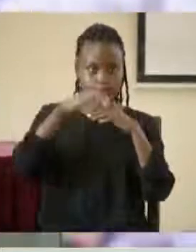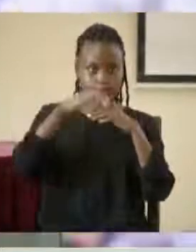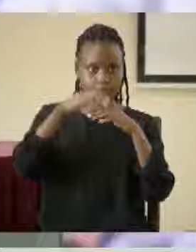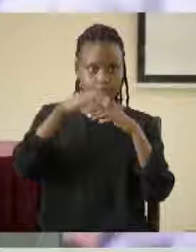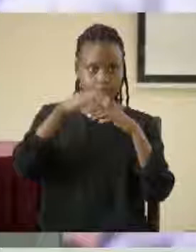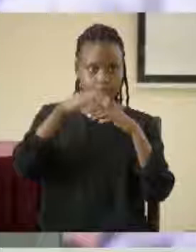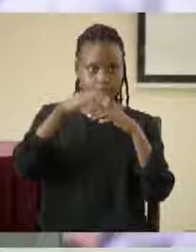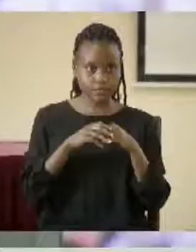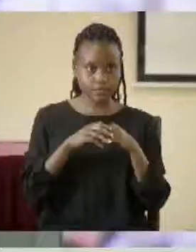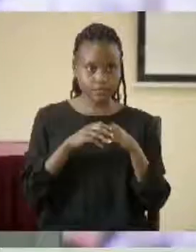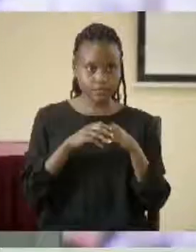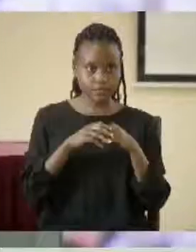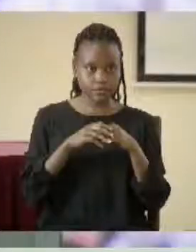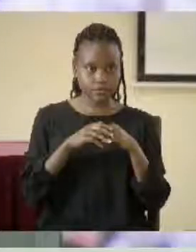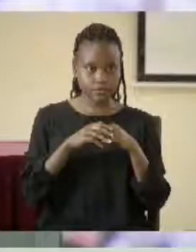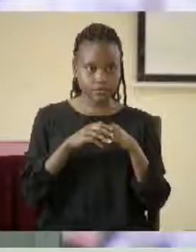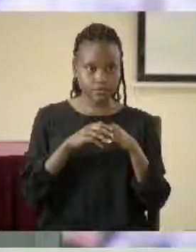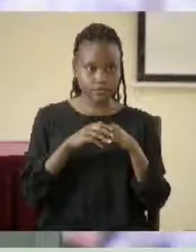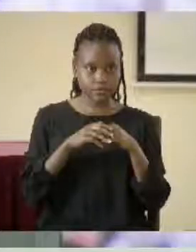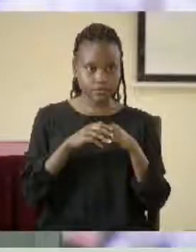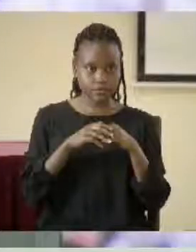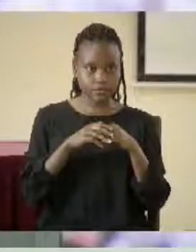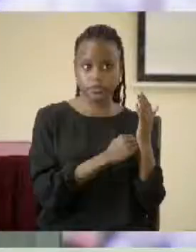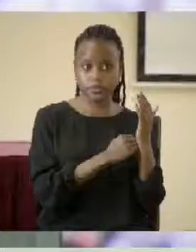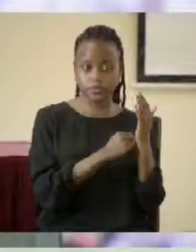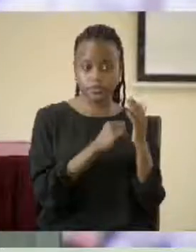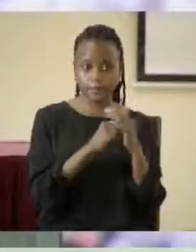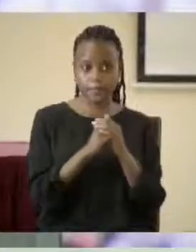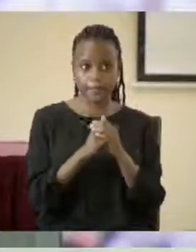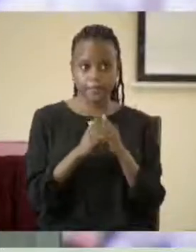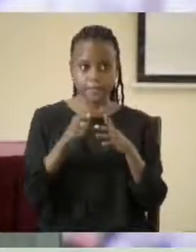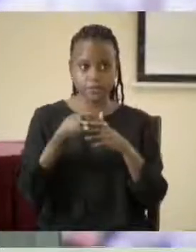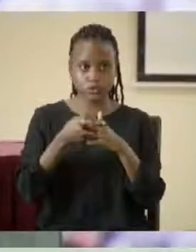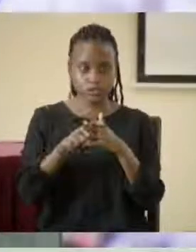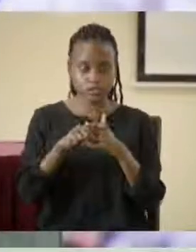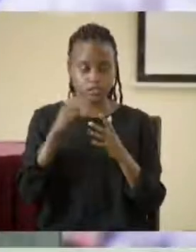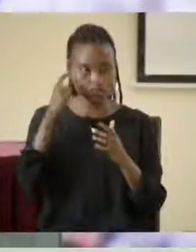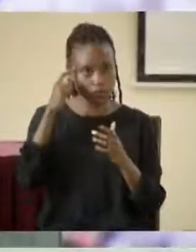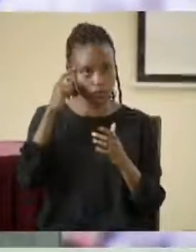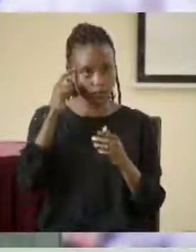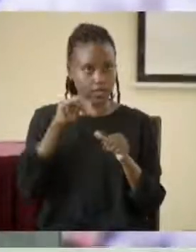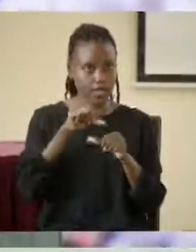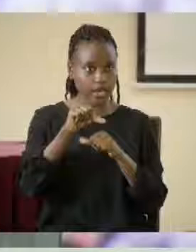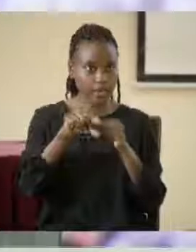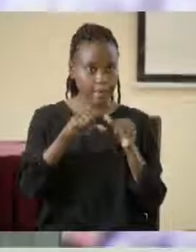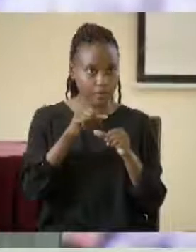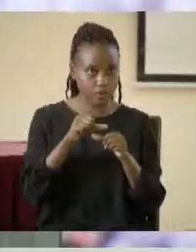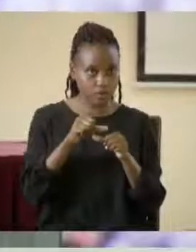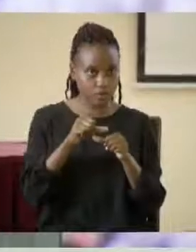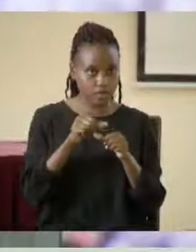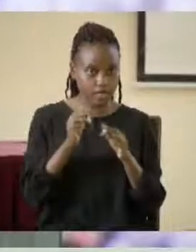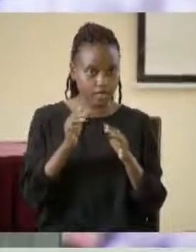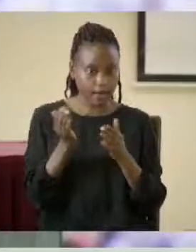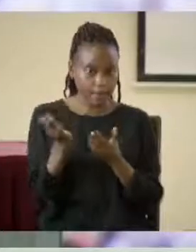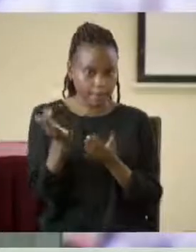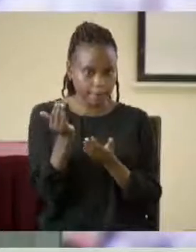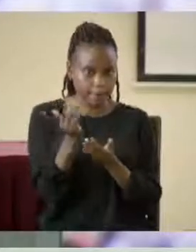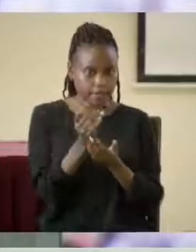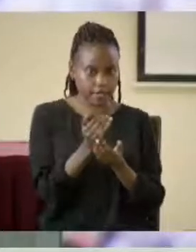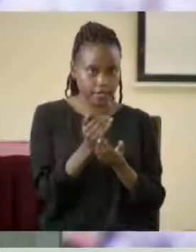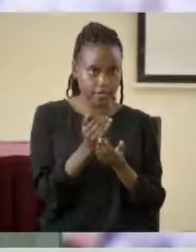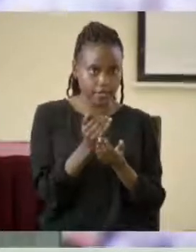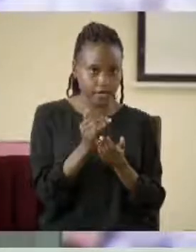advocates training program levels to begin to think about the extent to which we are bringing in